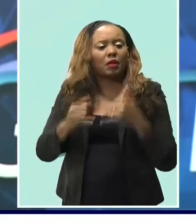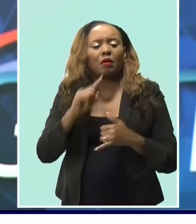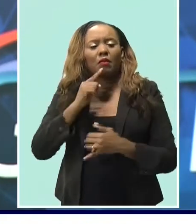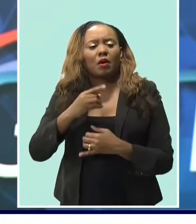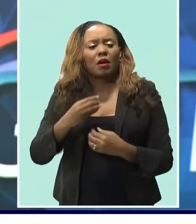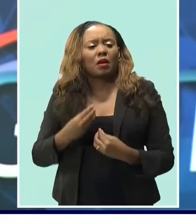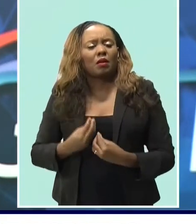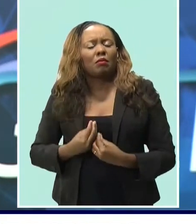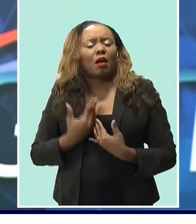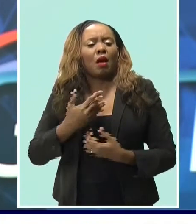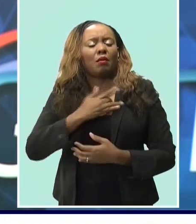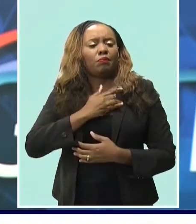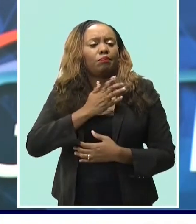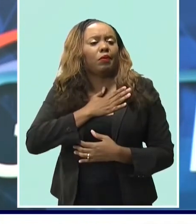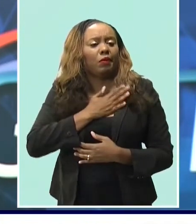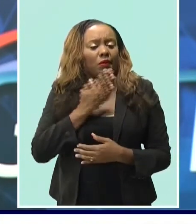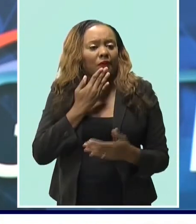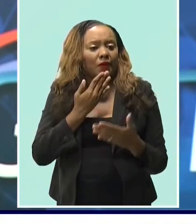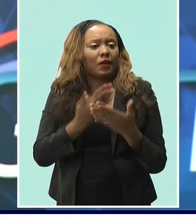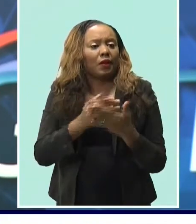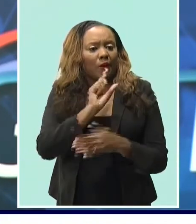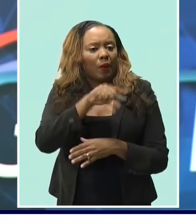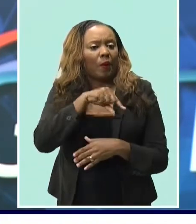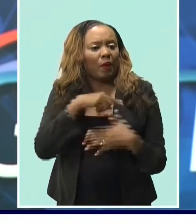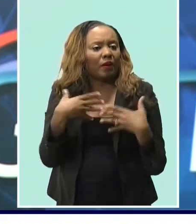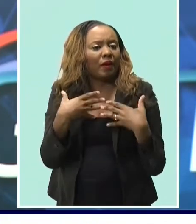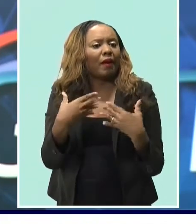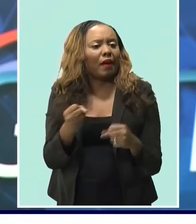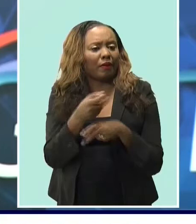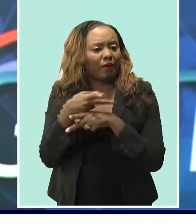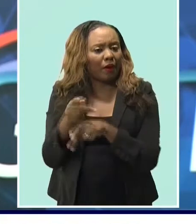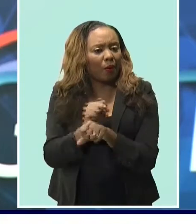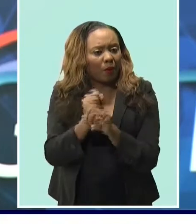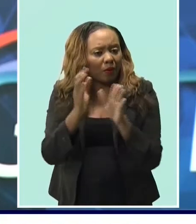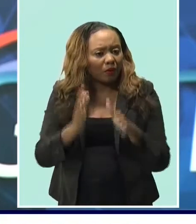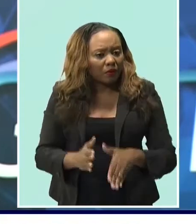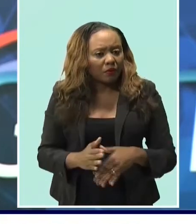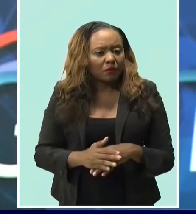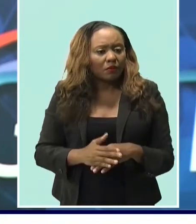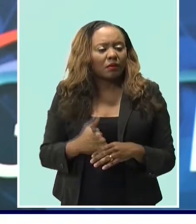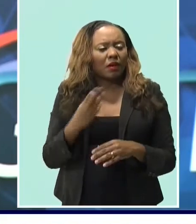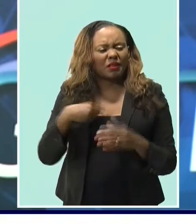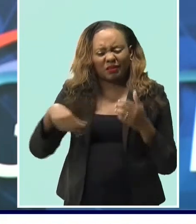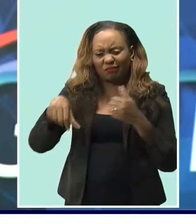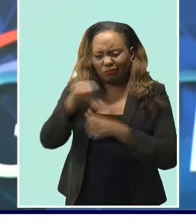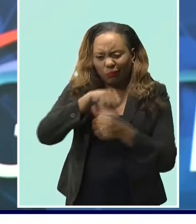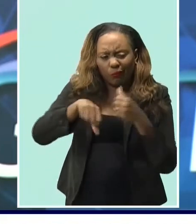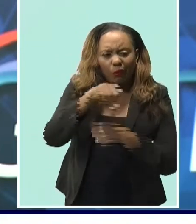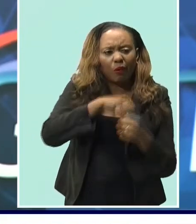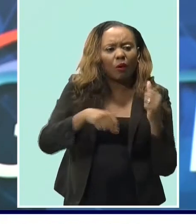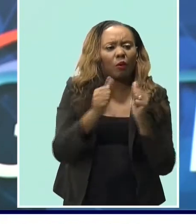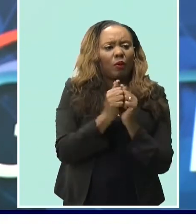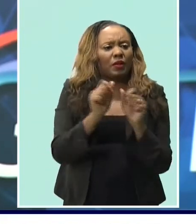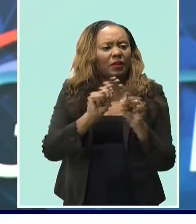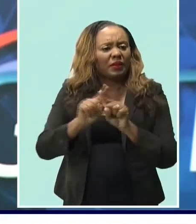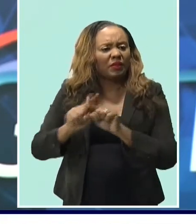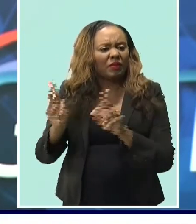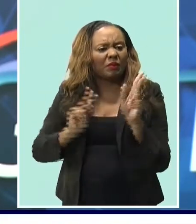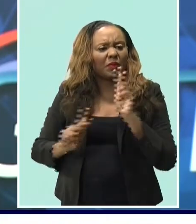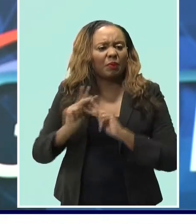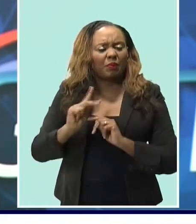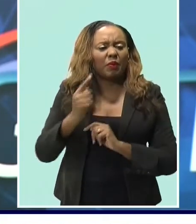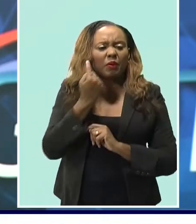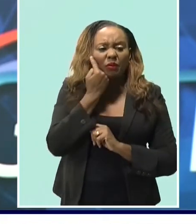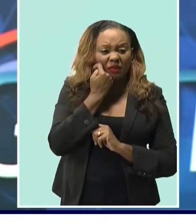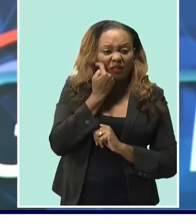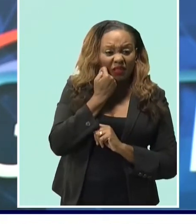moved by the quality of healthcare provided by healthcare workers, having had the opportunity to interact with a number of them over the